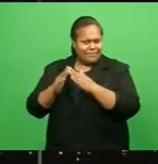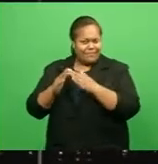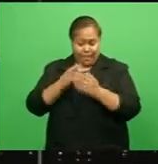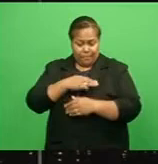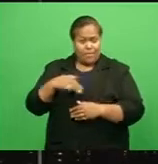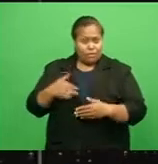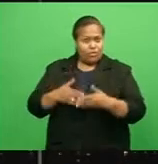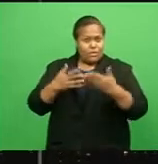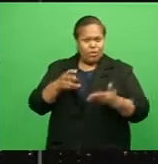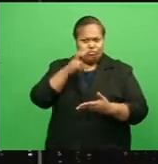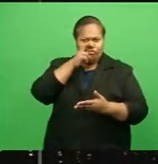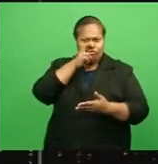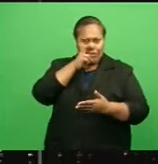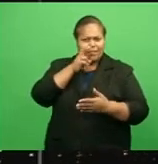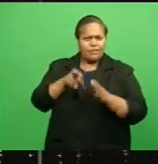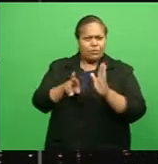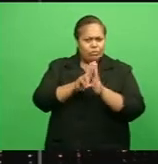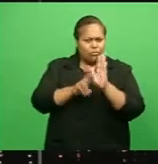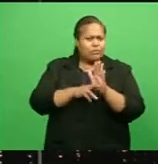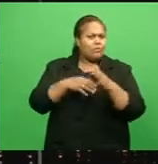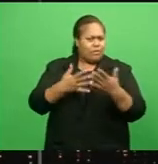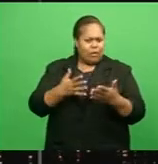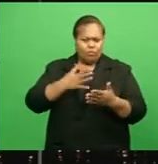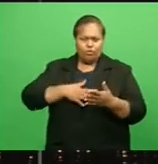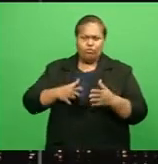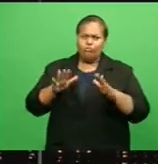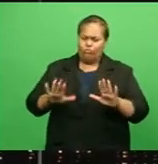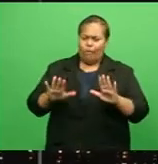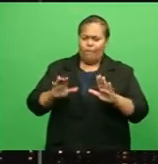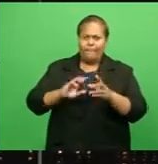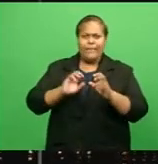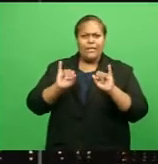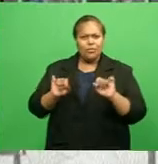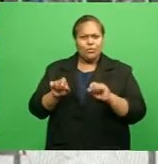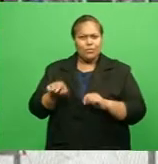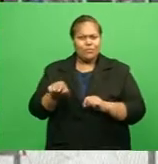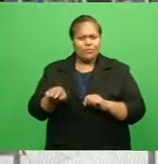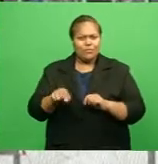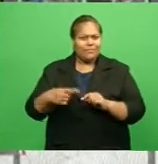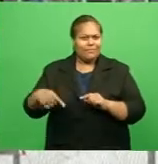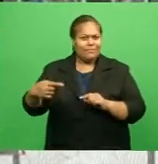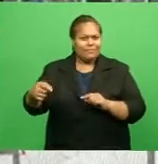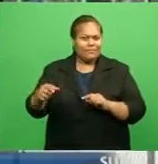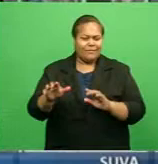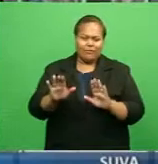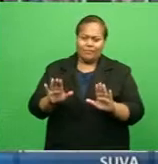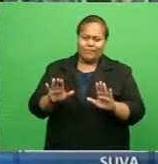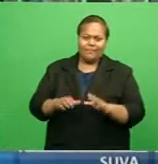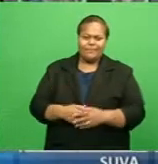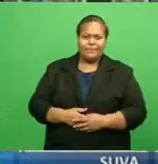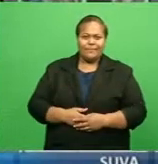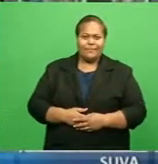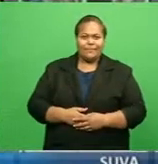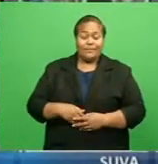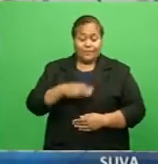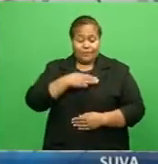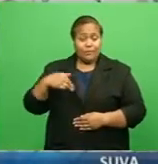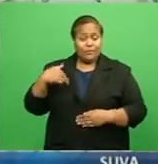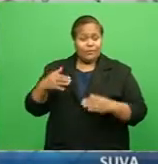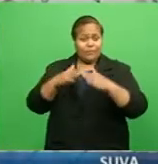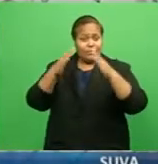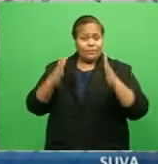to curb the growing social problems. Pranita Prakash reports. The Ministry of Housing has been